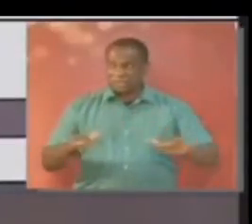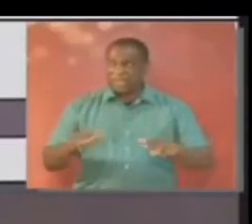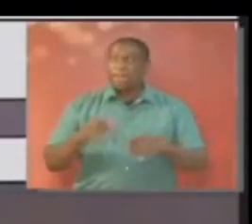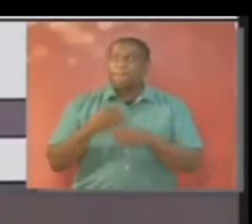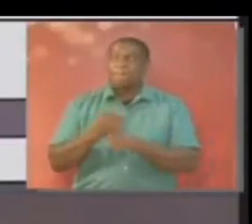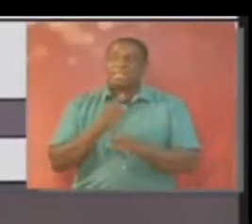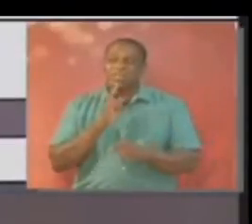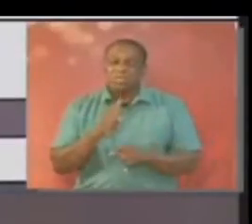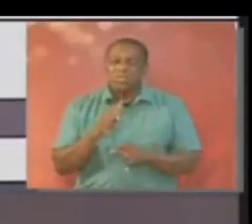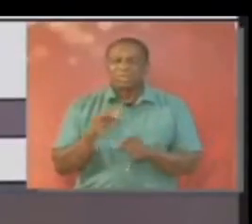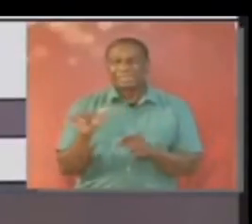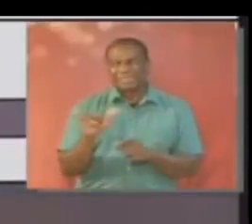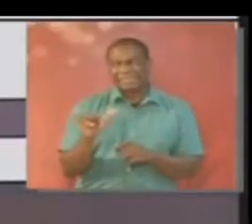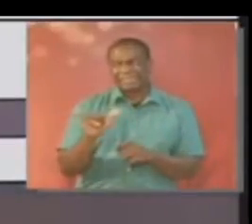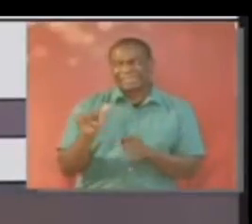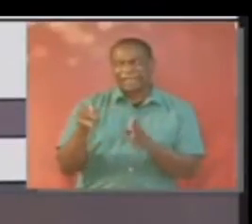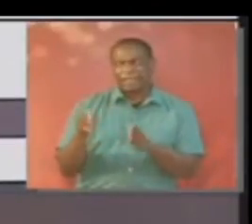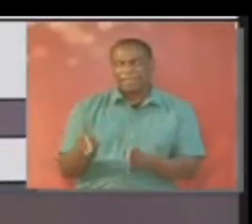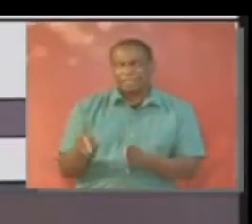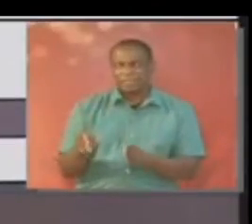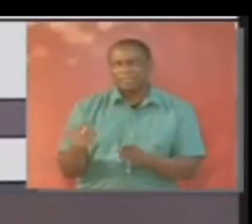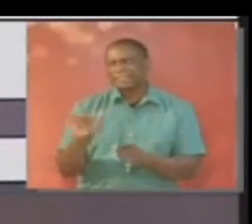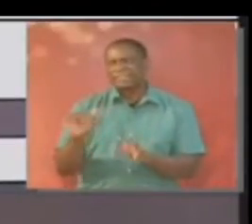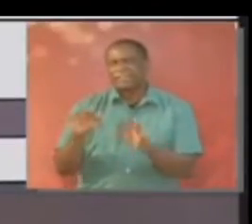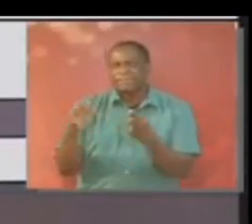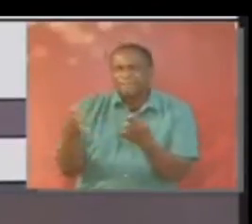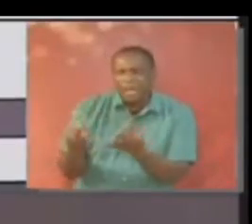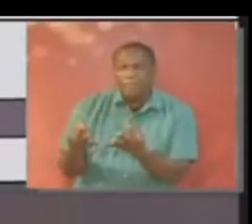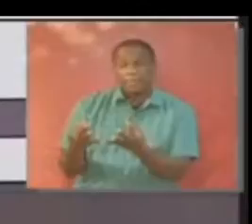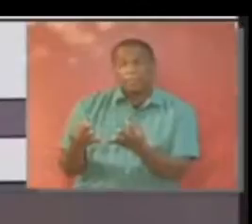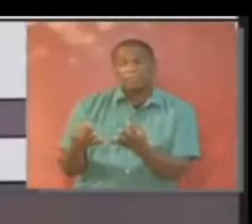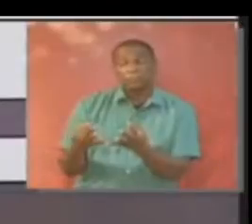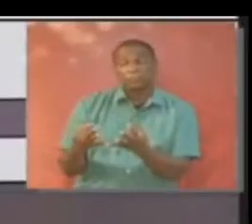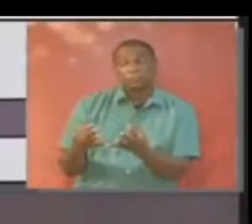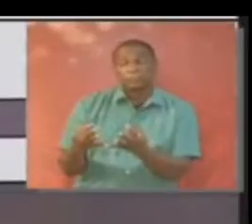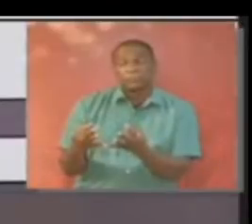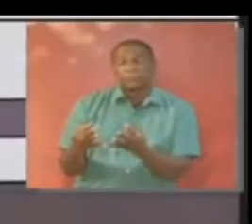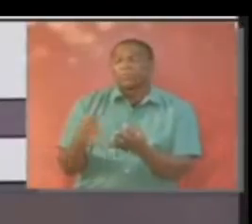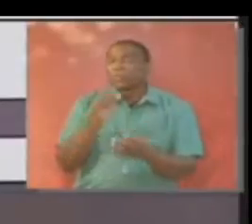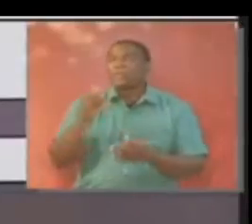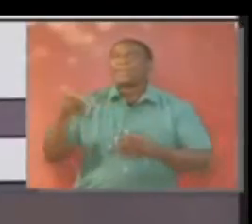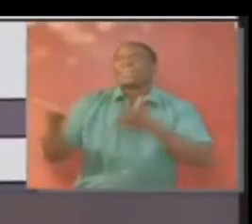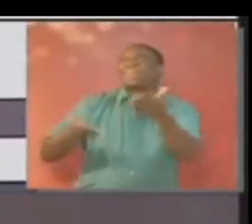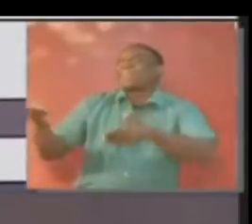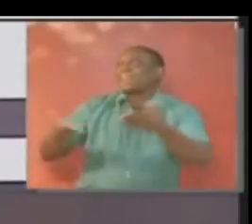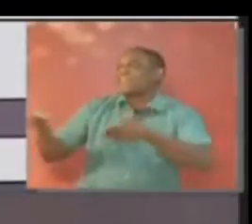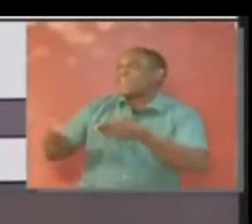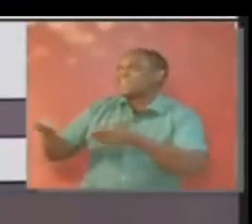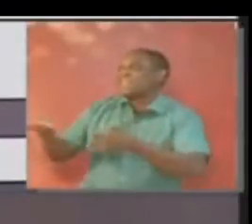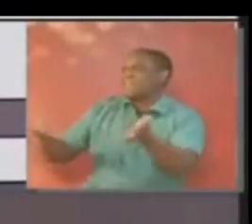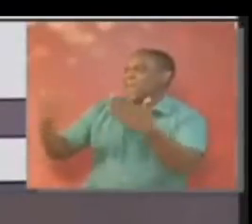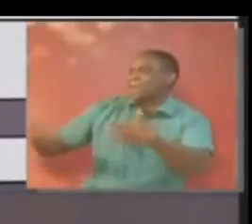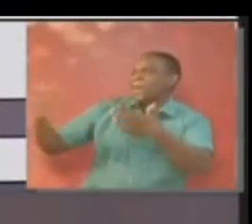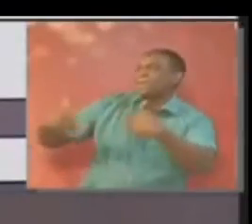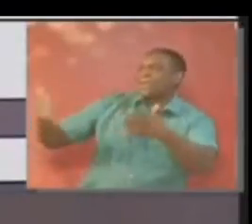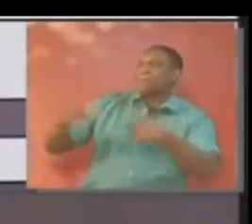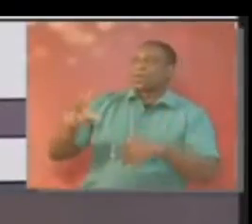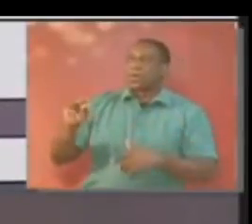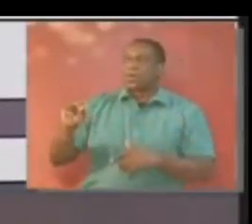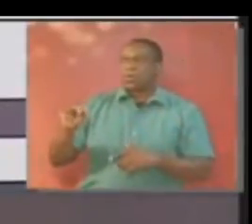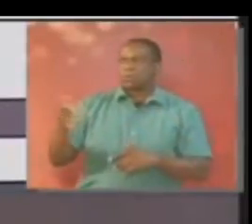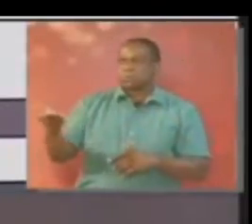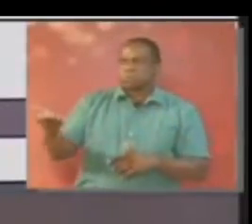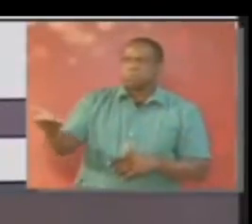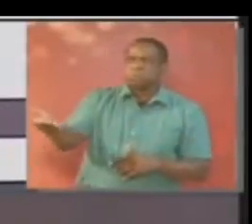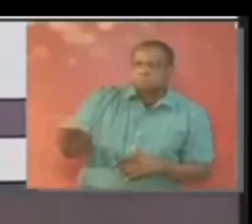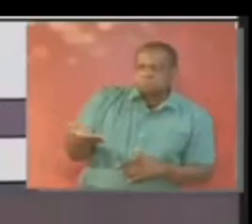everyday preventative measures. So Minister of Health was saying as much as possible, do not have outsiders. But if you do, it's just the one or